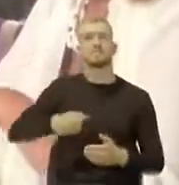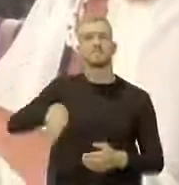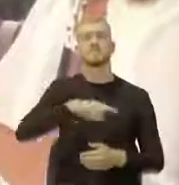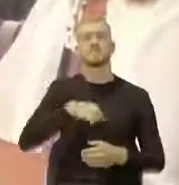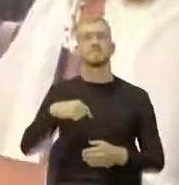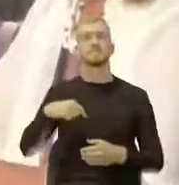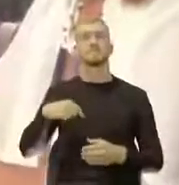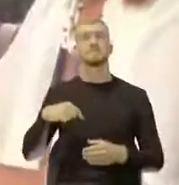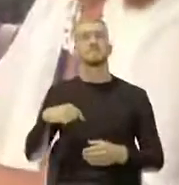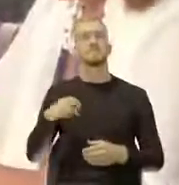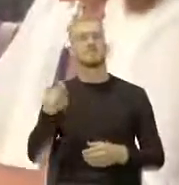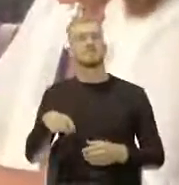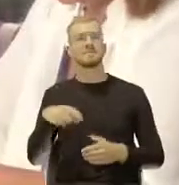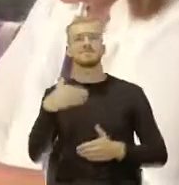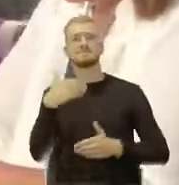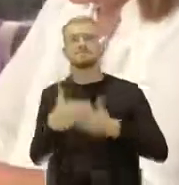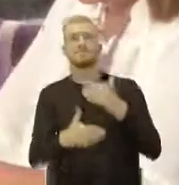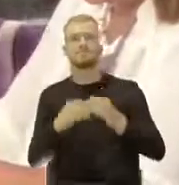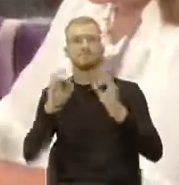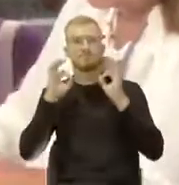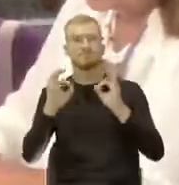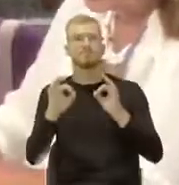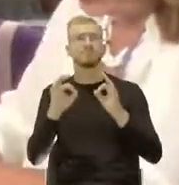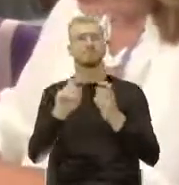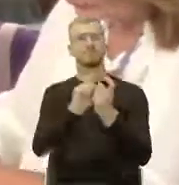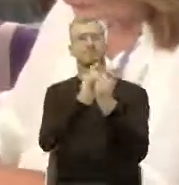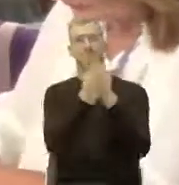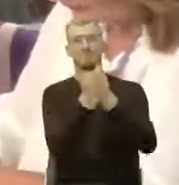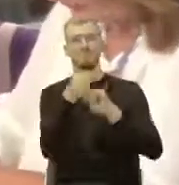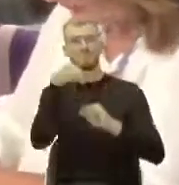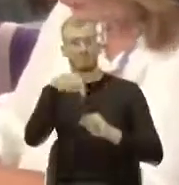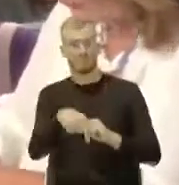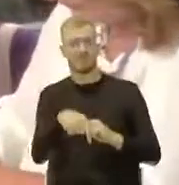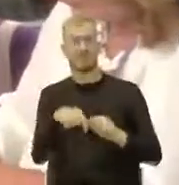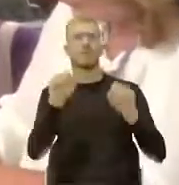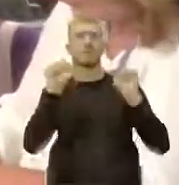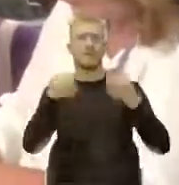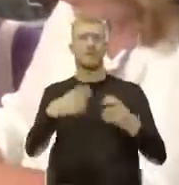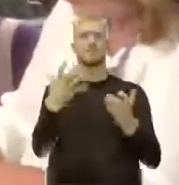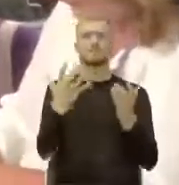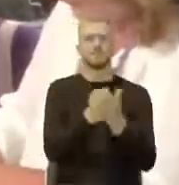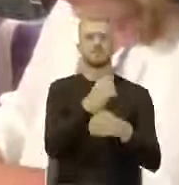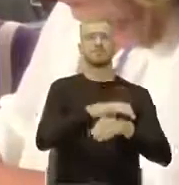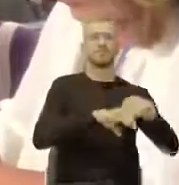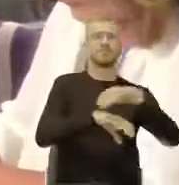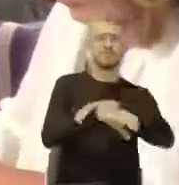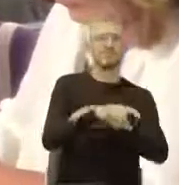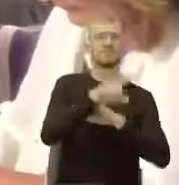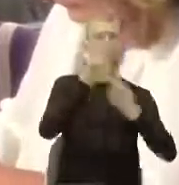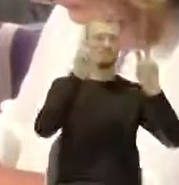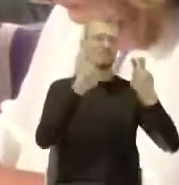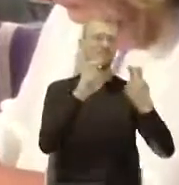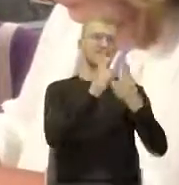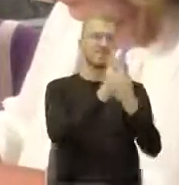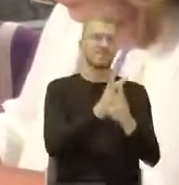and health and social services that we provide, and also to the water, electricity, and other public services that we